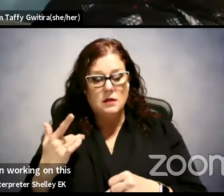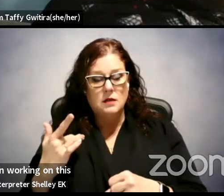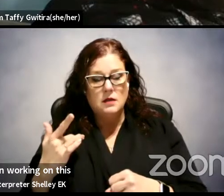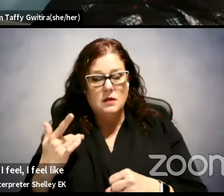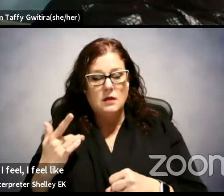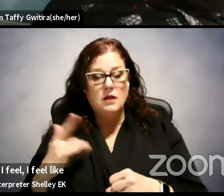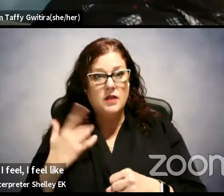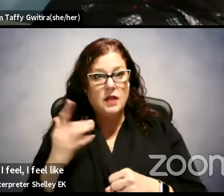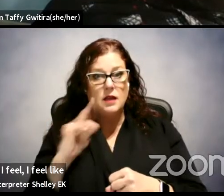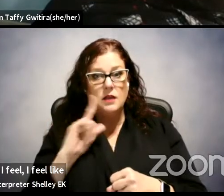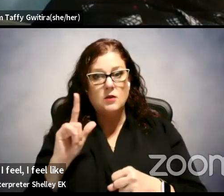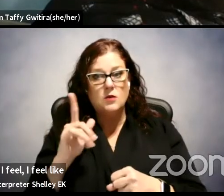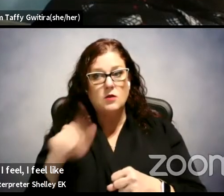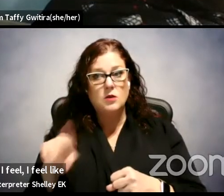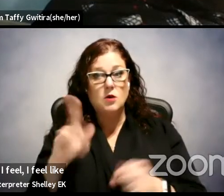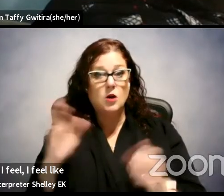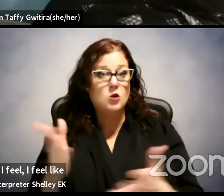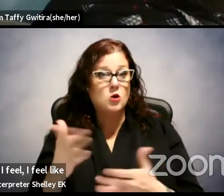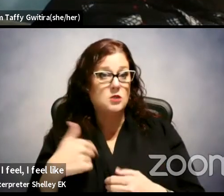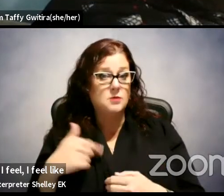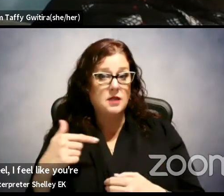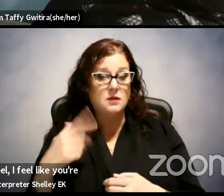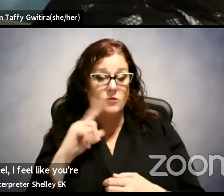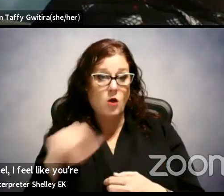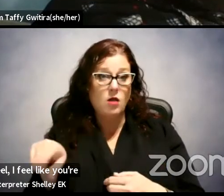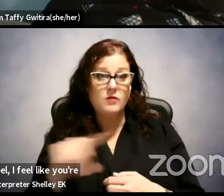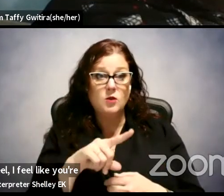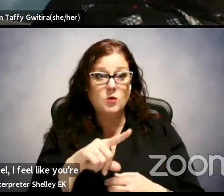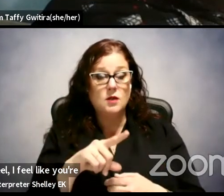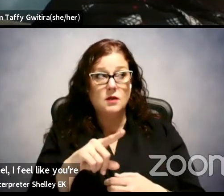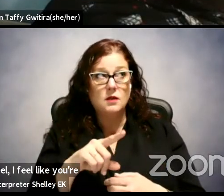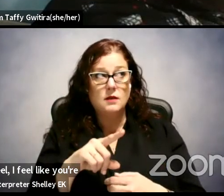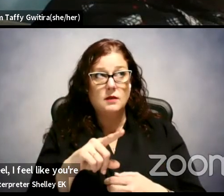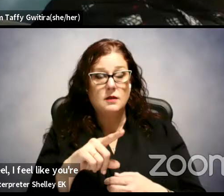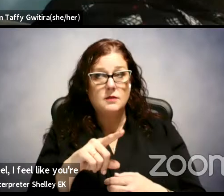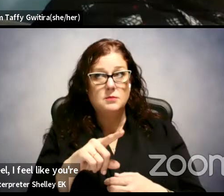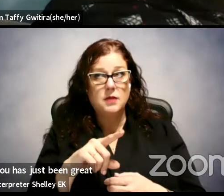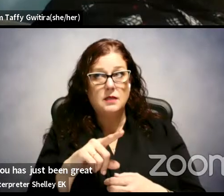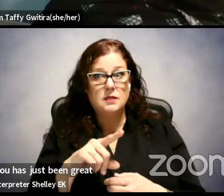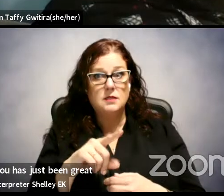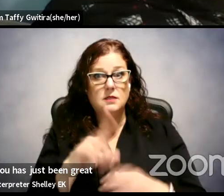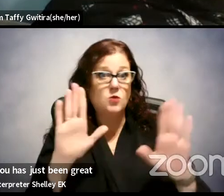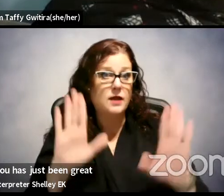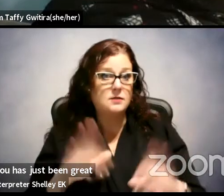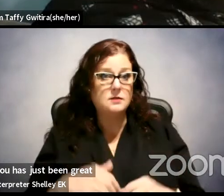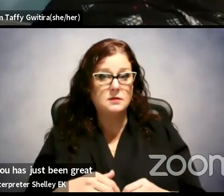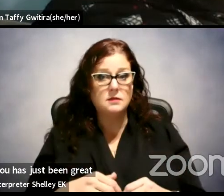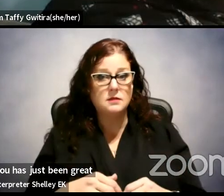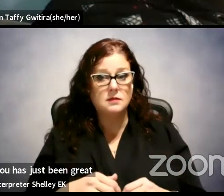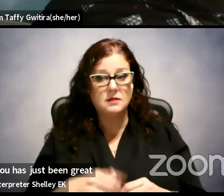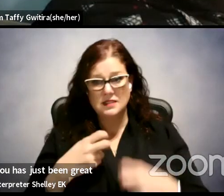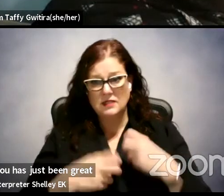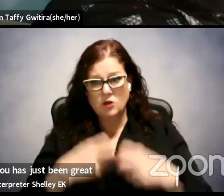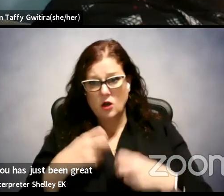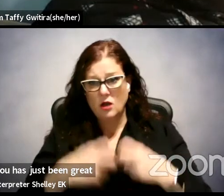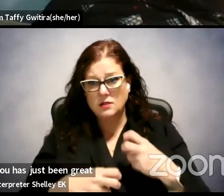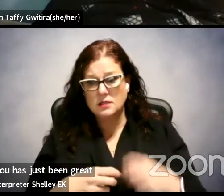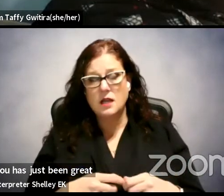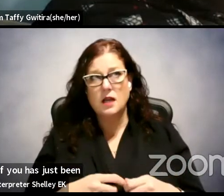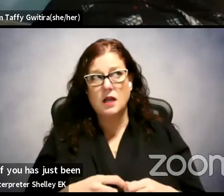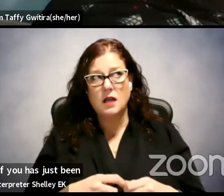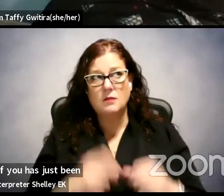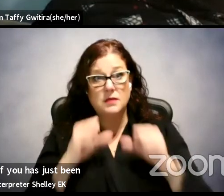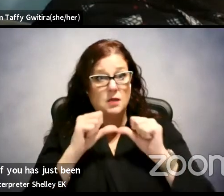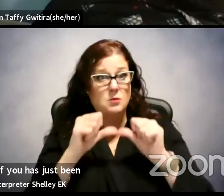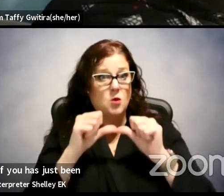feel like y'all encouragement for all of you has just been great, because it is difficult to keep